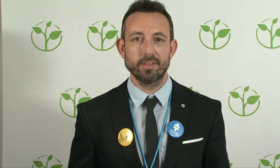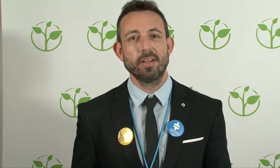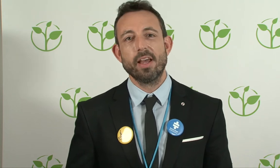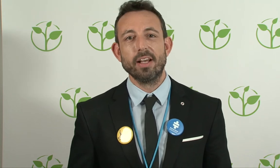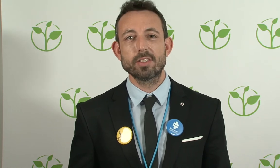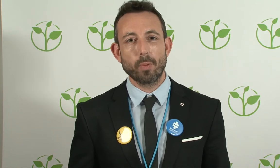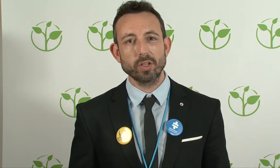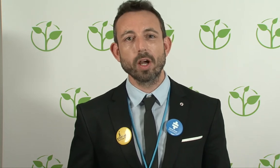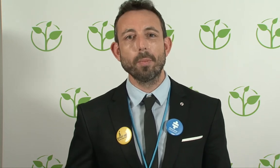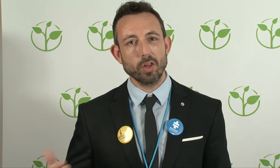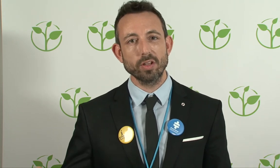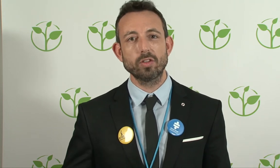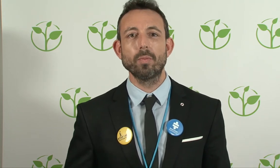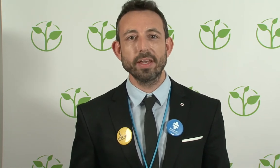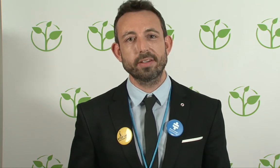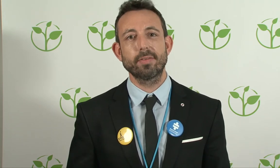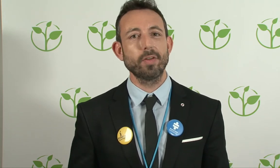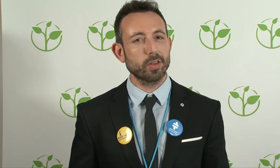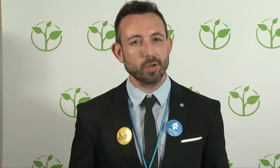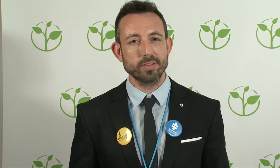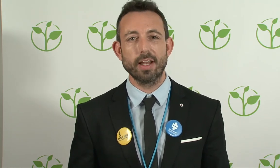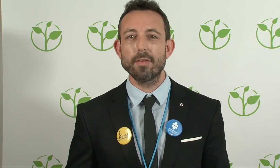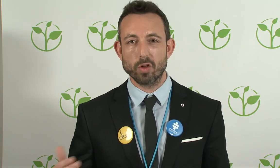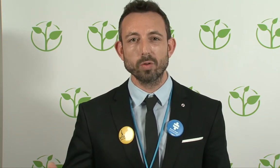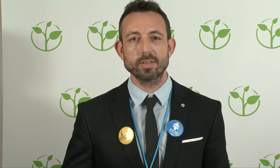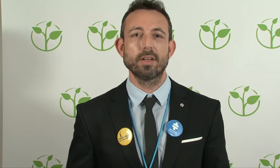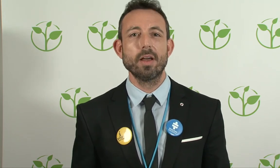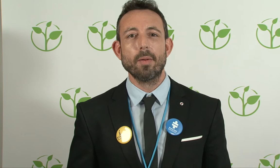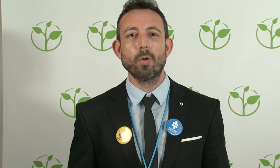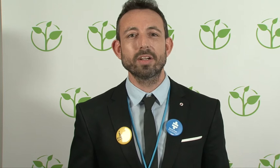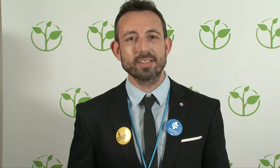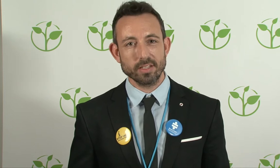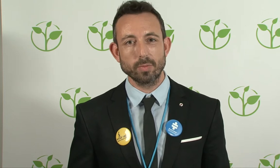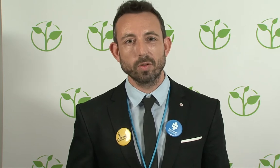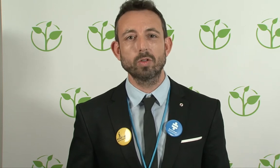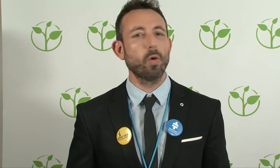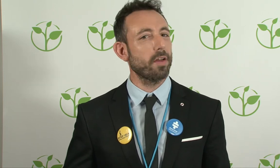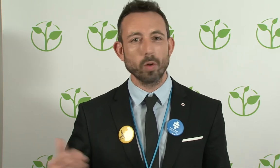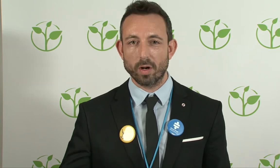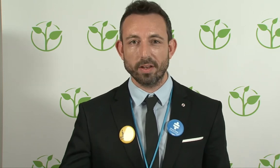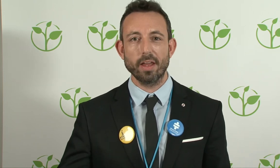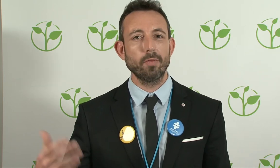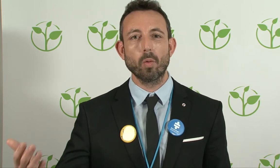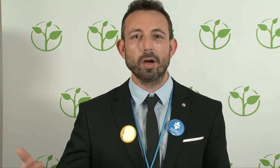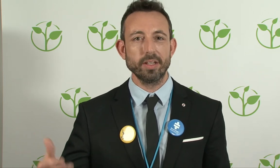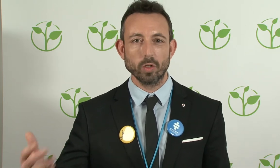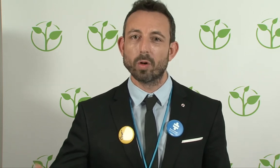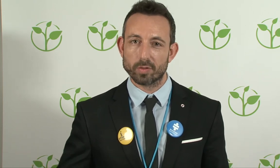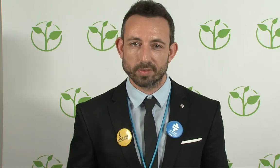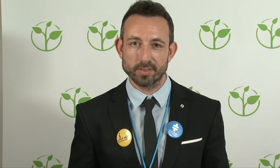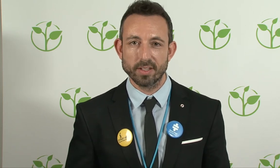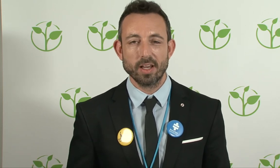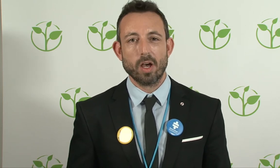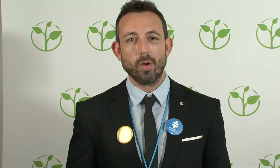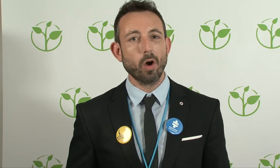award and supporting our mission to make theaters, live shows more accessible to everyone, everywhere in the